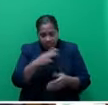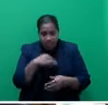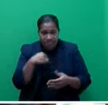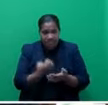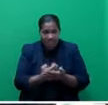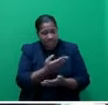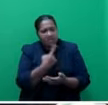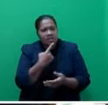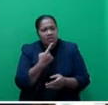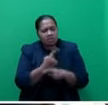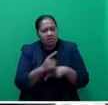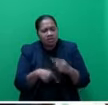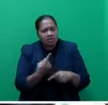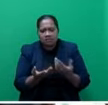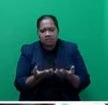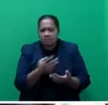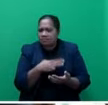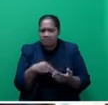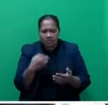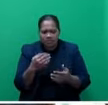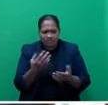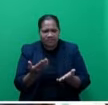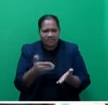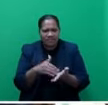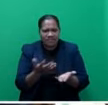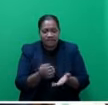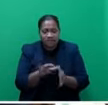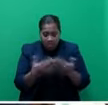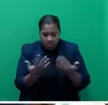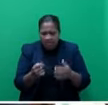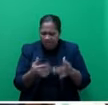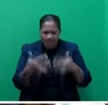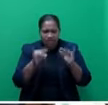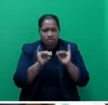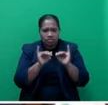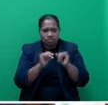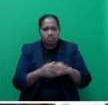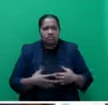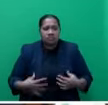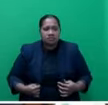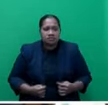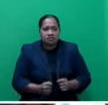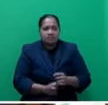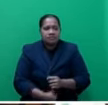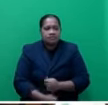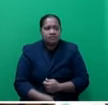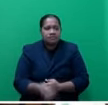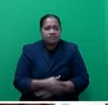intervention. Mr. Speaker, sir, I'd like to highlight a number of issues, and there's been a lot of obfuscation that has taken